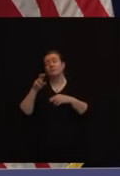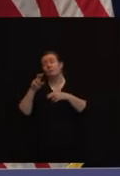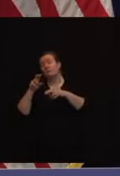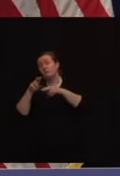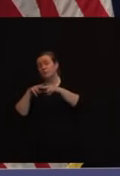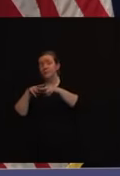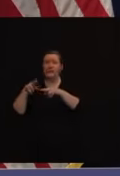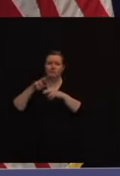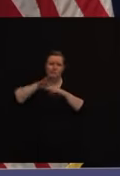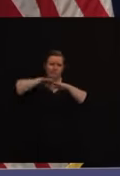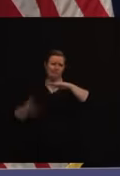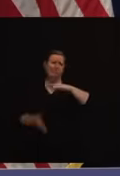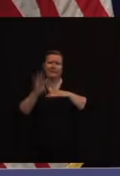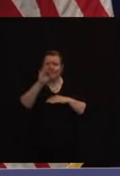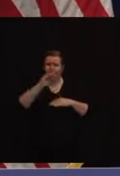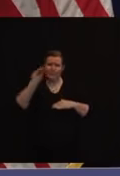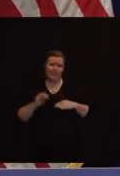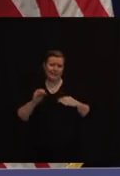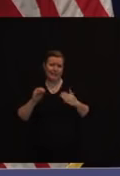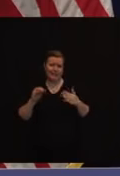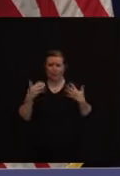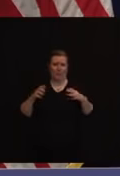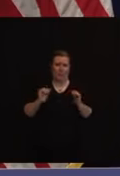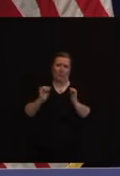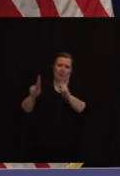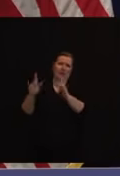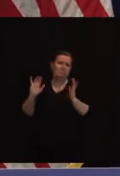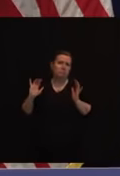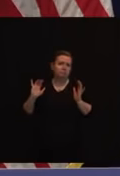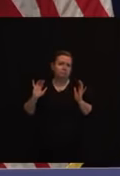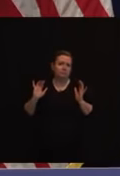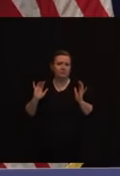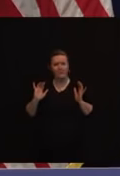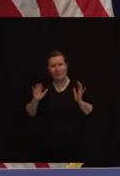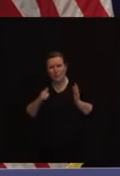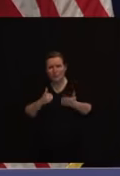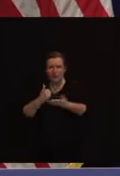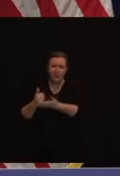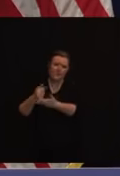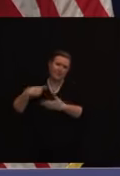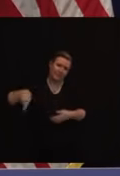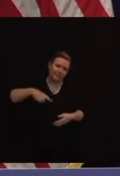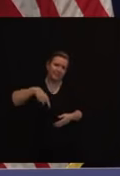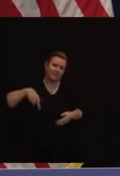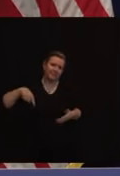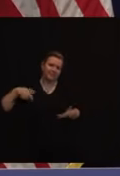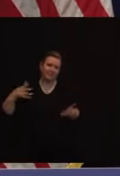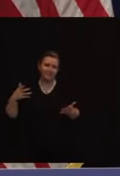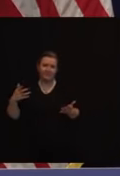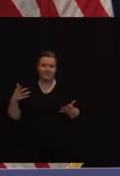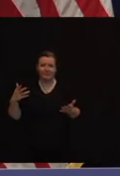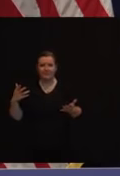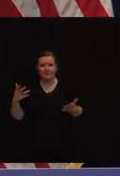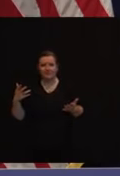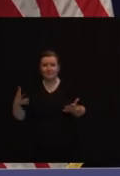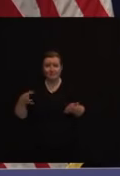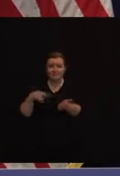our first line workers, our frontline workers. We have no choice. Whether or not there's a better way to do